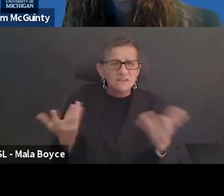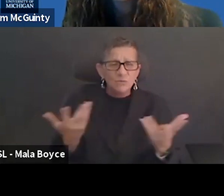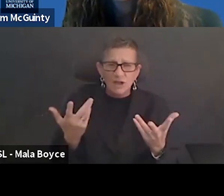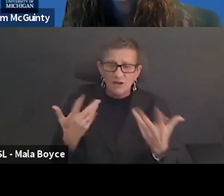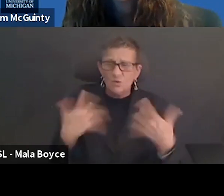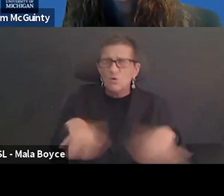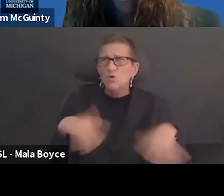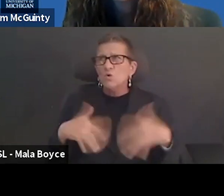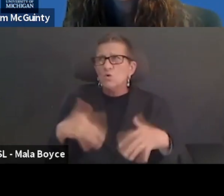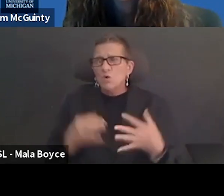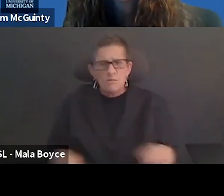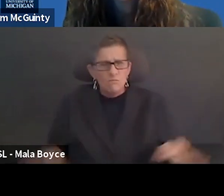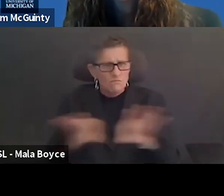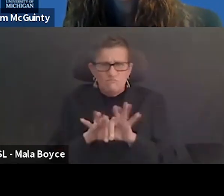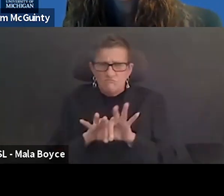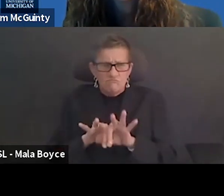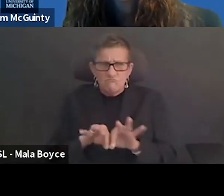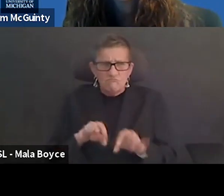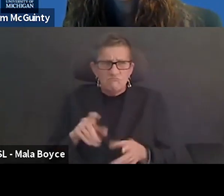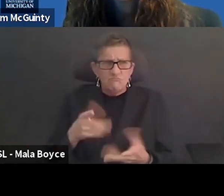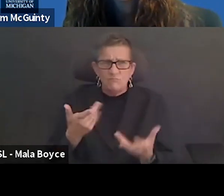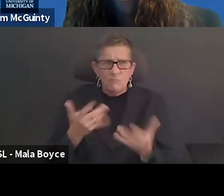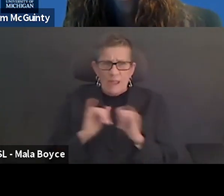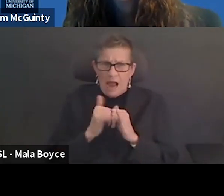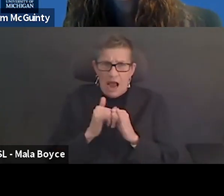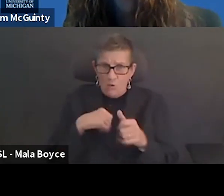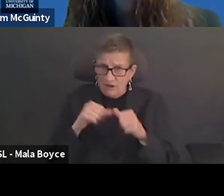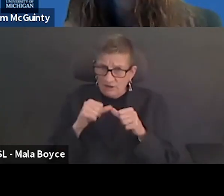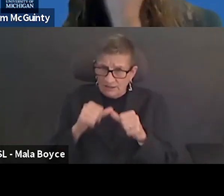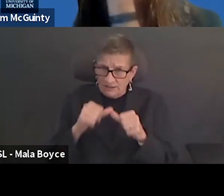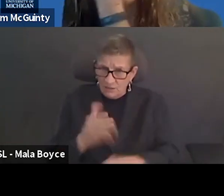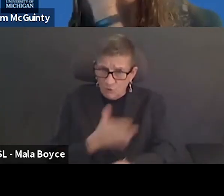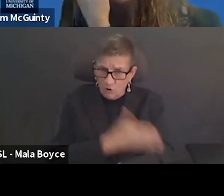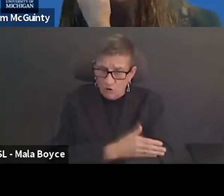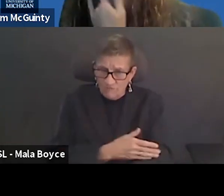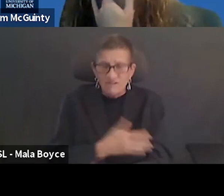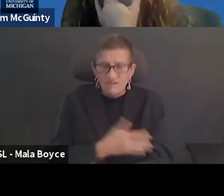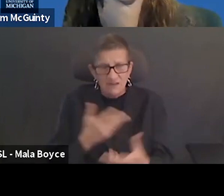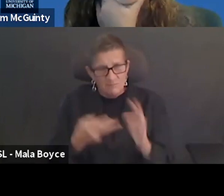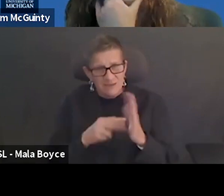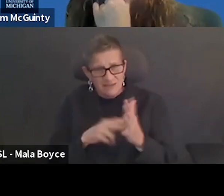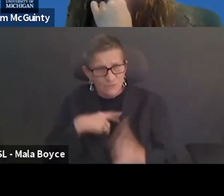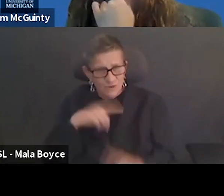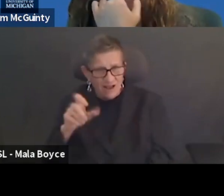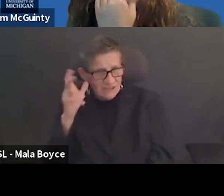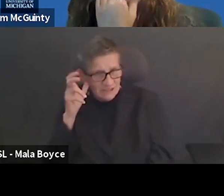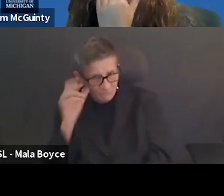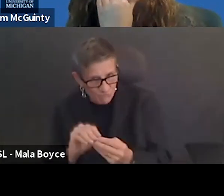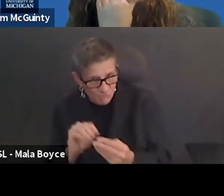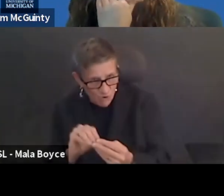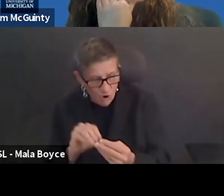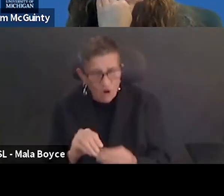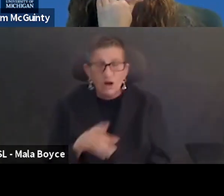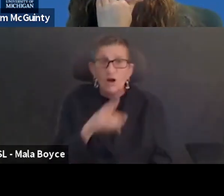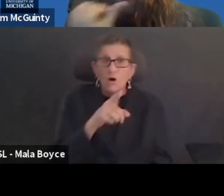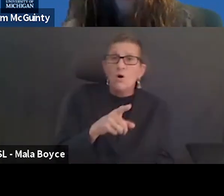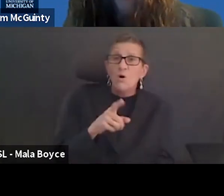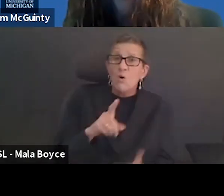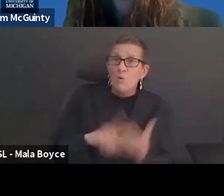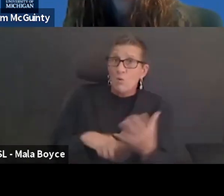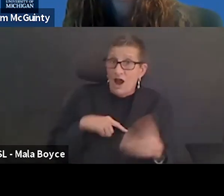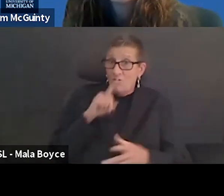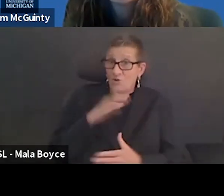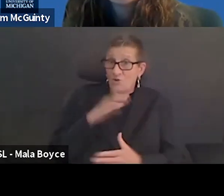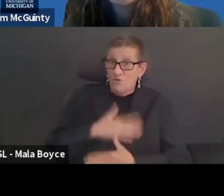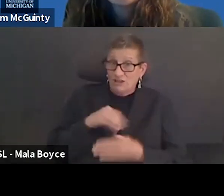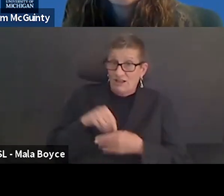significant because, again, the only way to keep on improving is to hear more. I will say what I appreciate in this discussion is very similar to